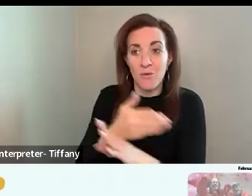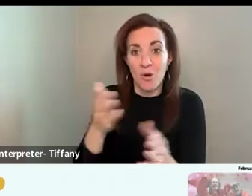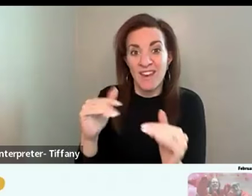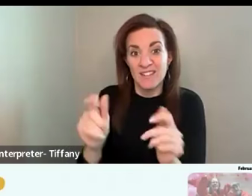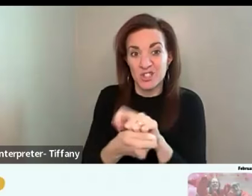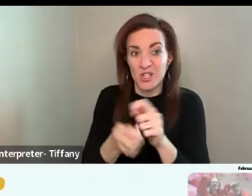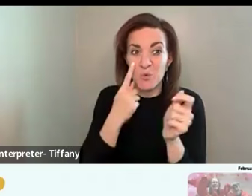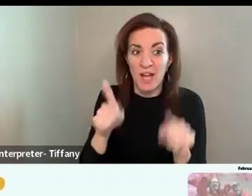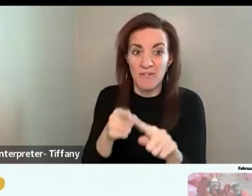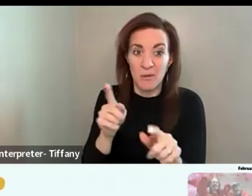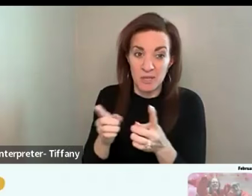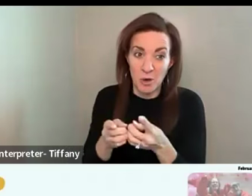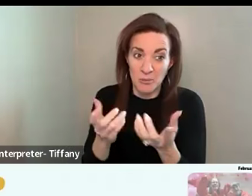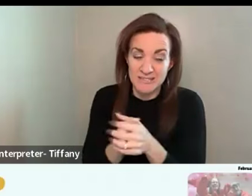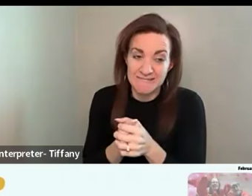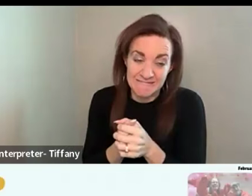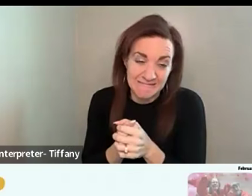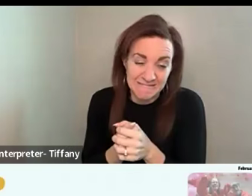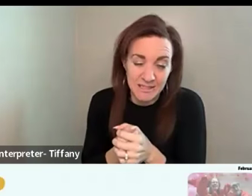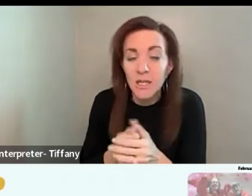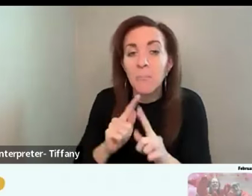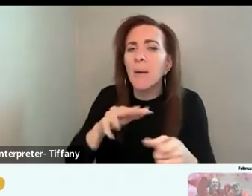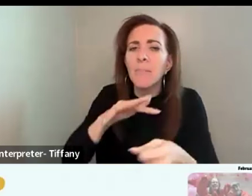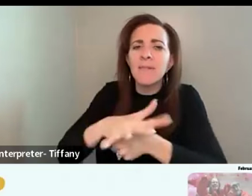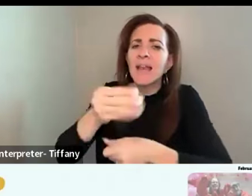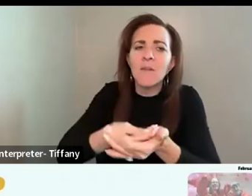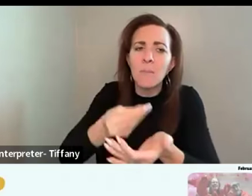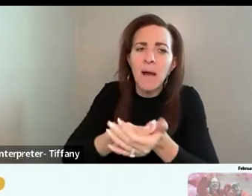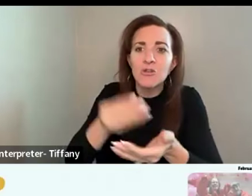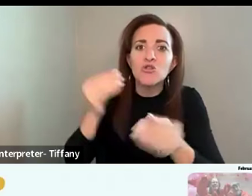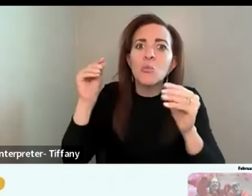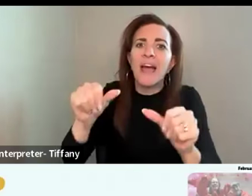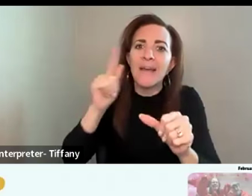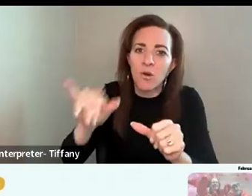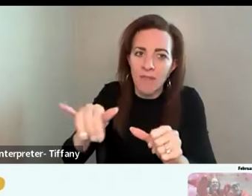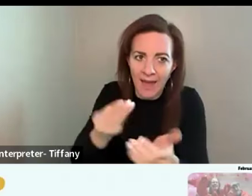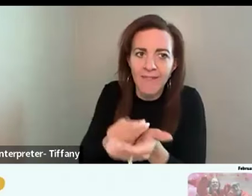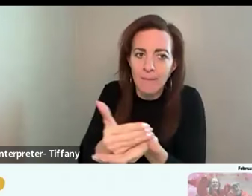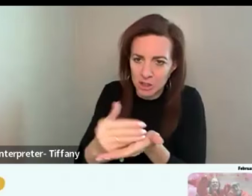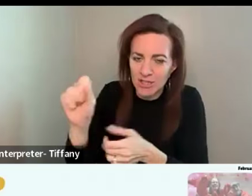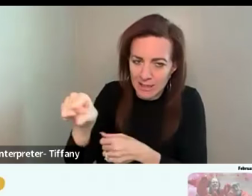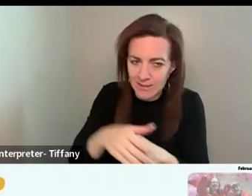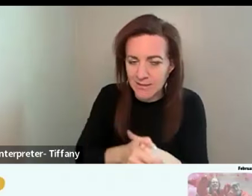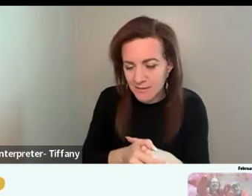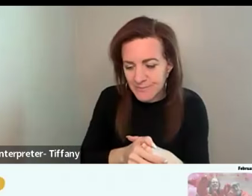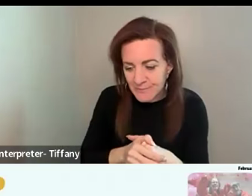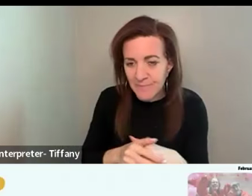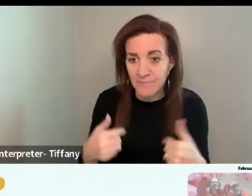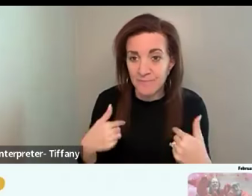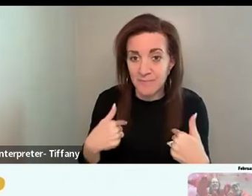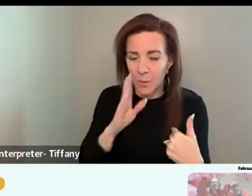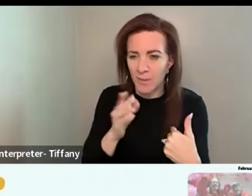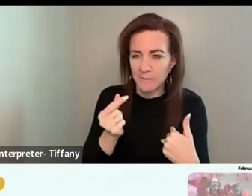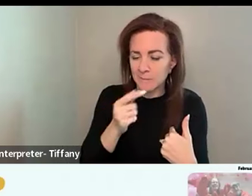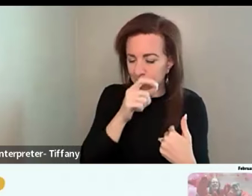that. But there's plenty of money that is put in the budget to fund that. I am going to, let's